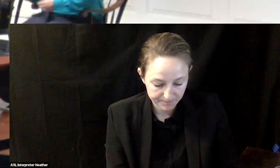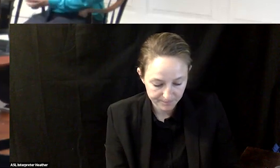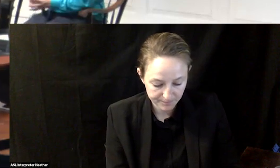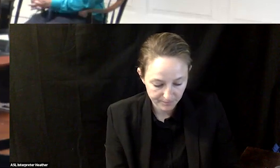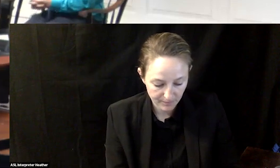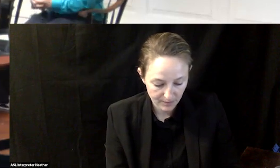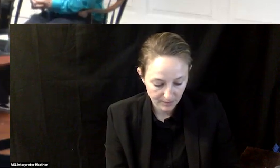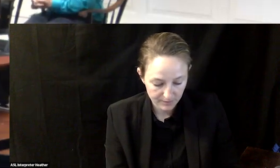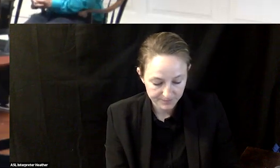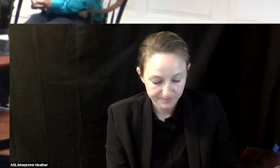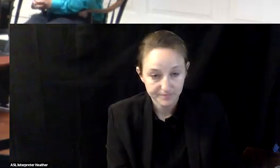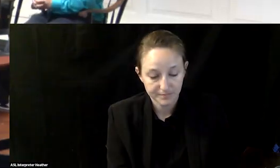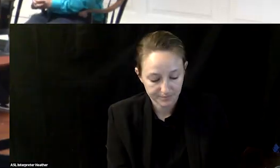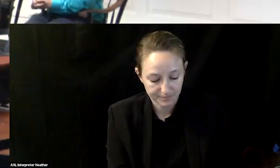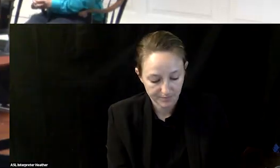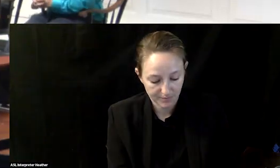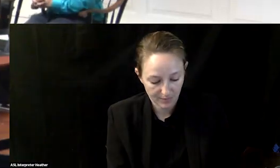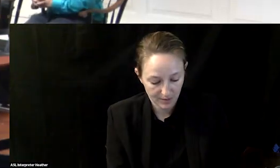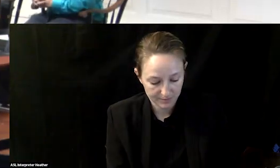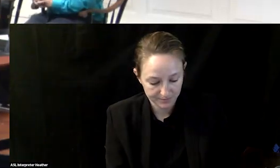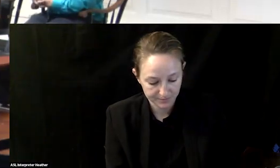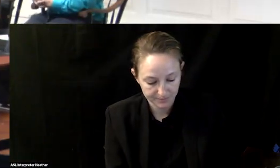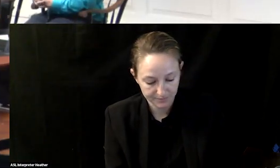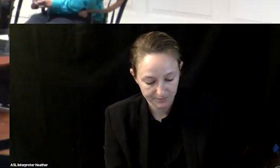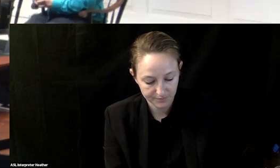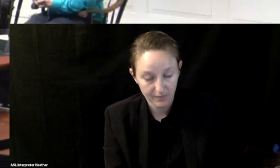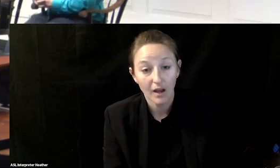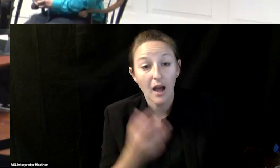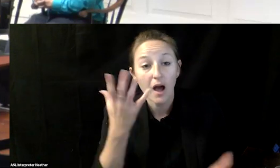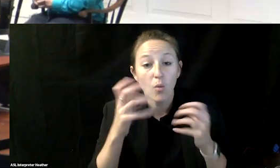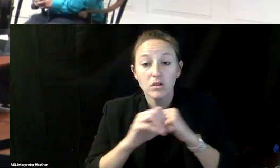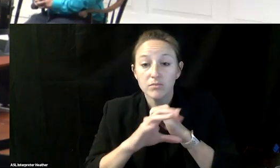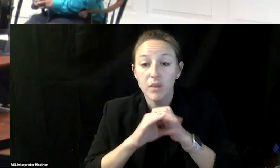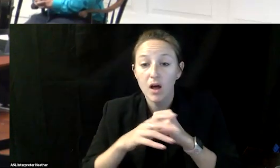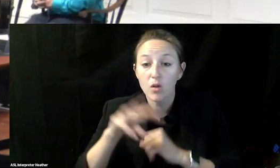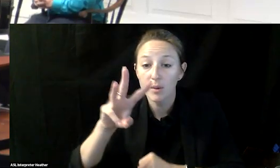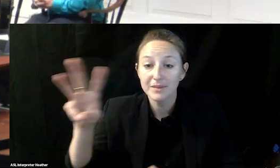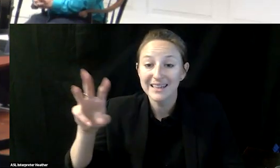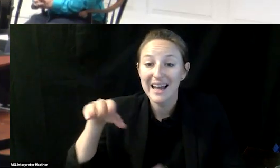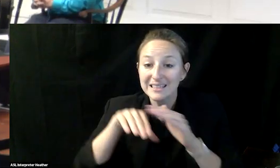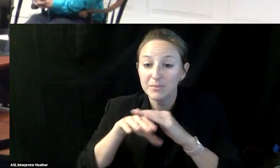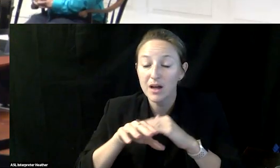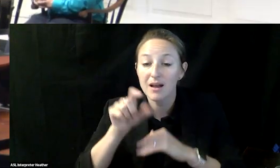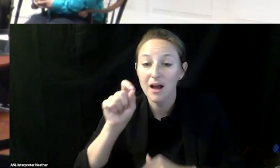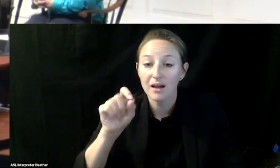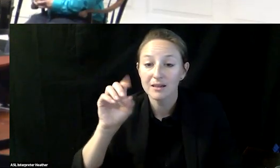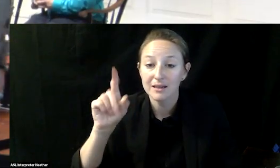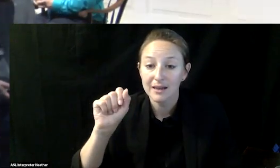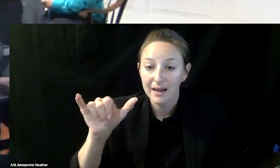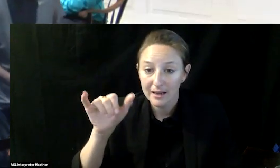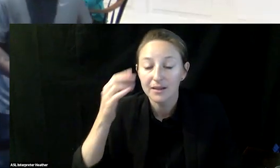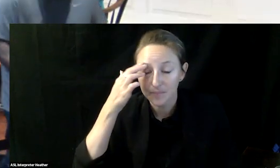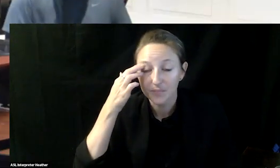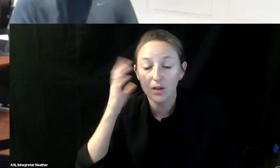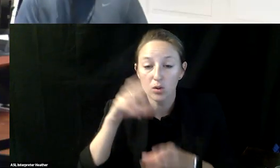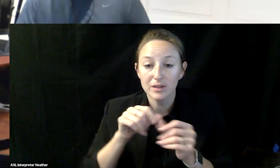waiting for that, if I could just plug the website accessibility.day for those who want to learn more, including seeing the blog